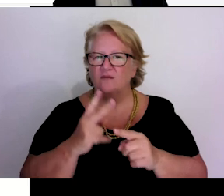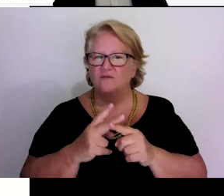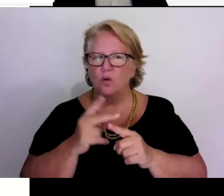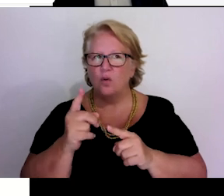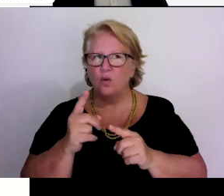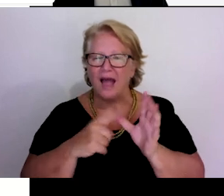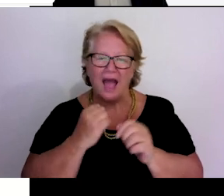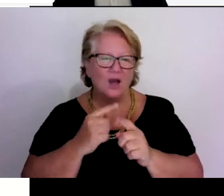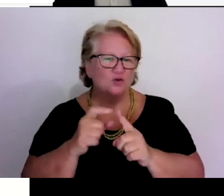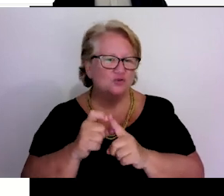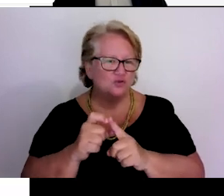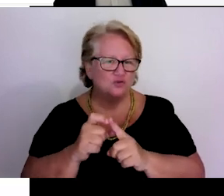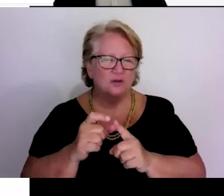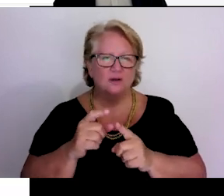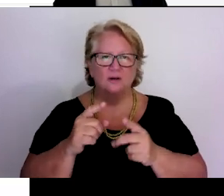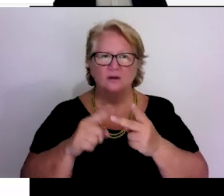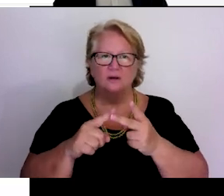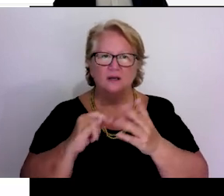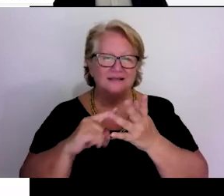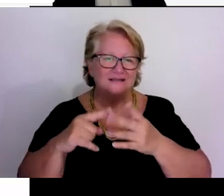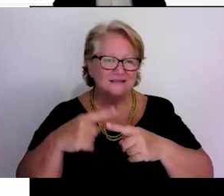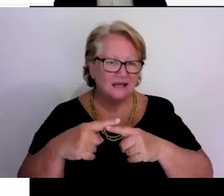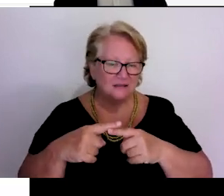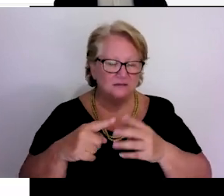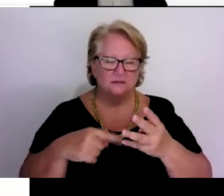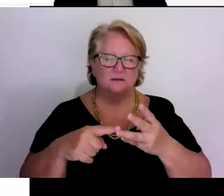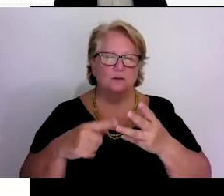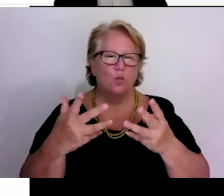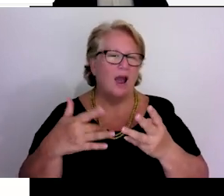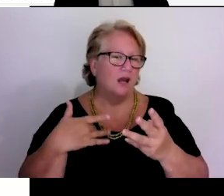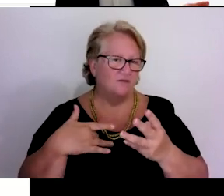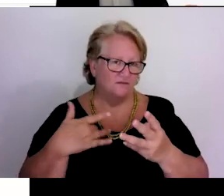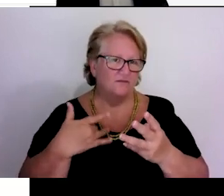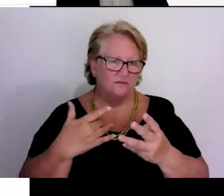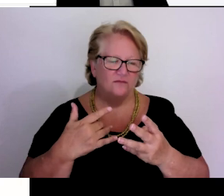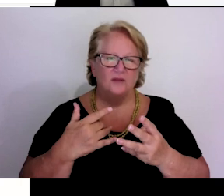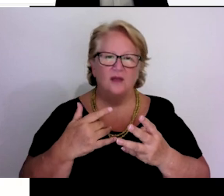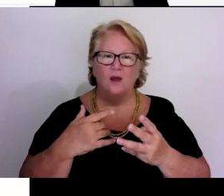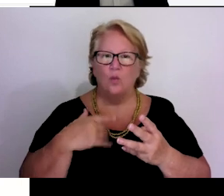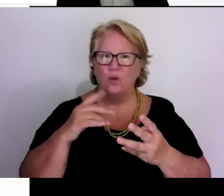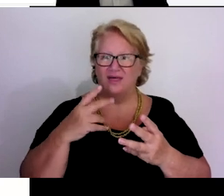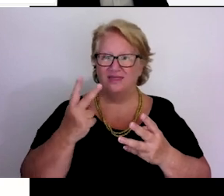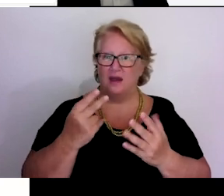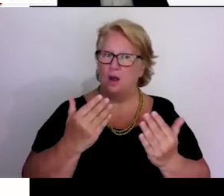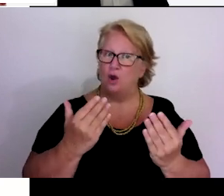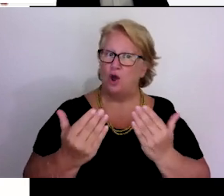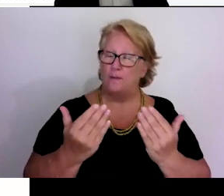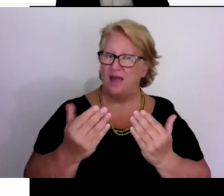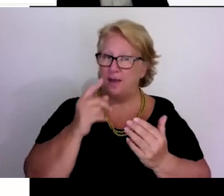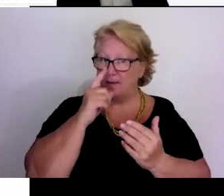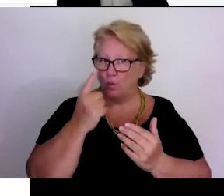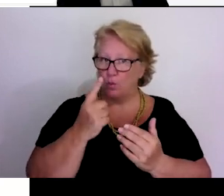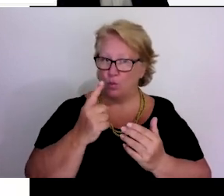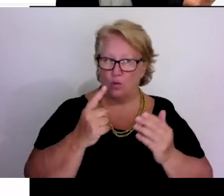age and sex and where they lived. And this was helpful because we were then comparing people who